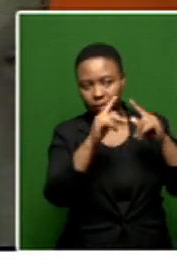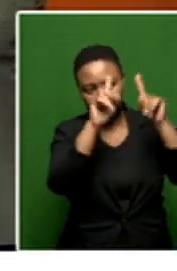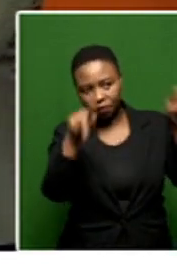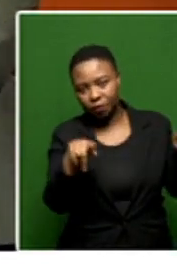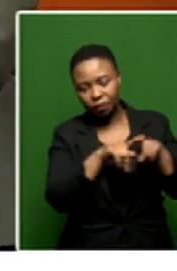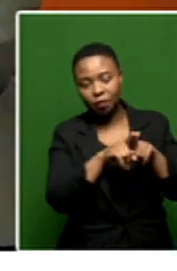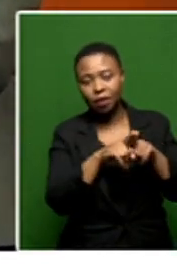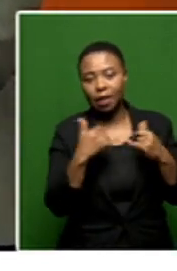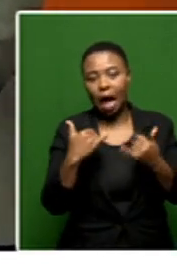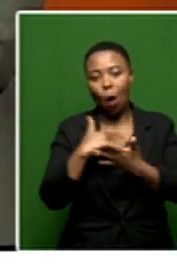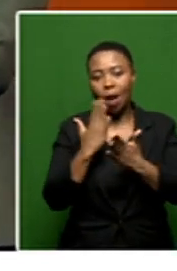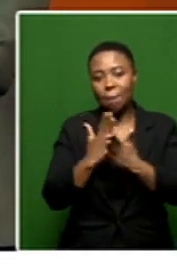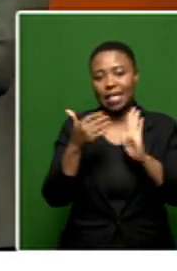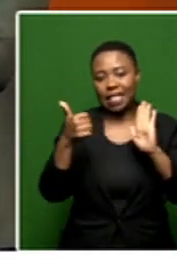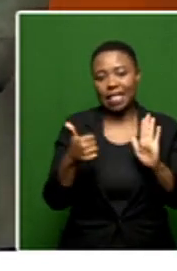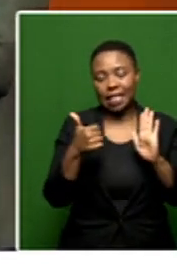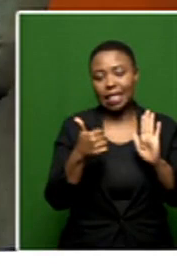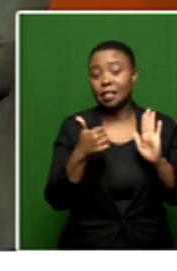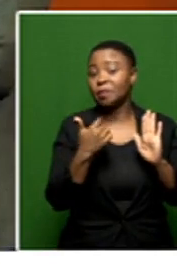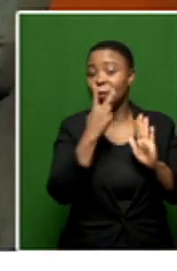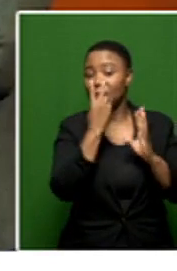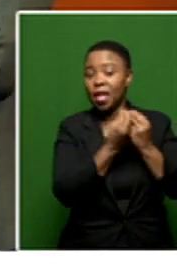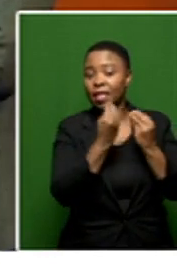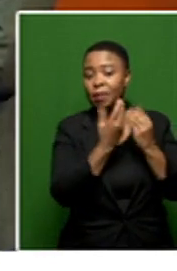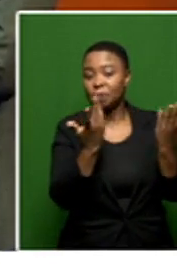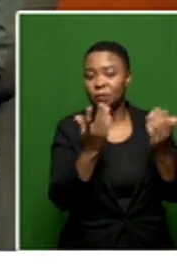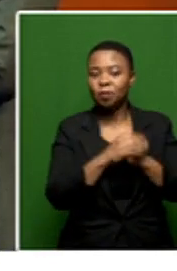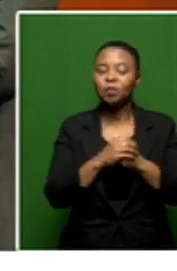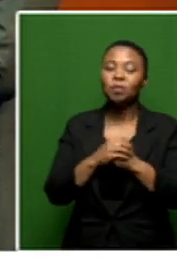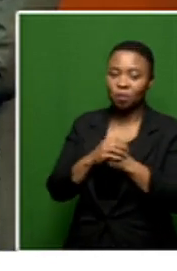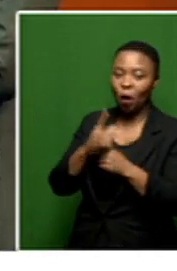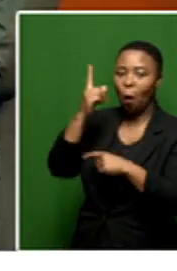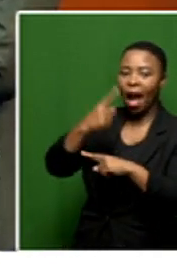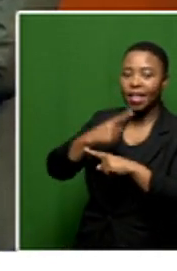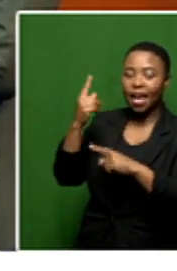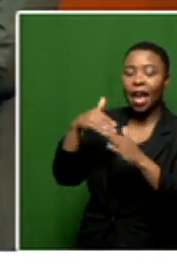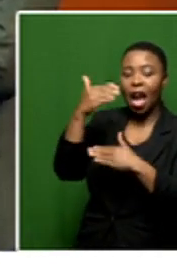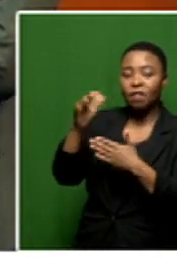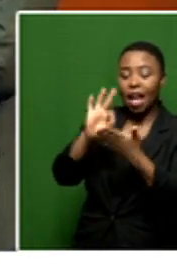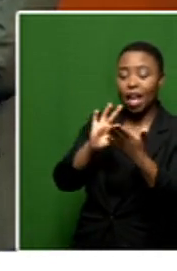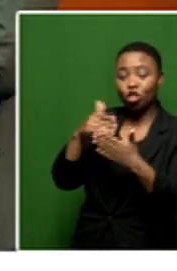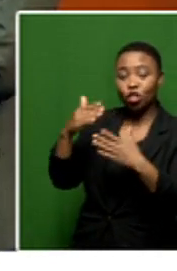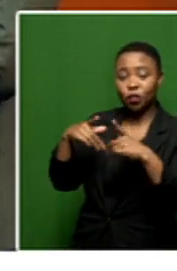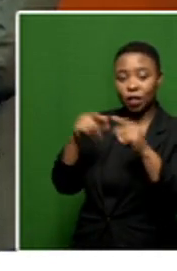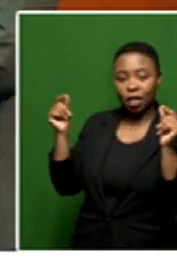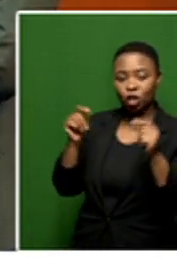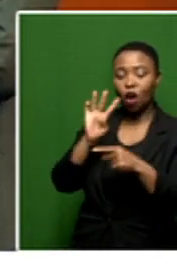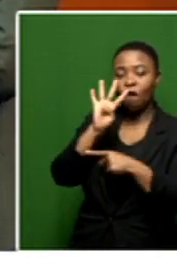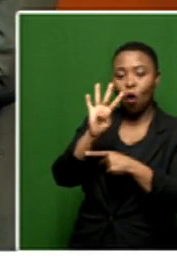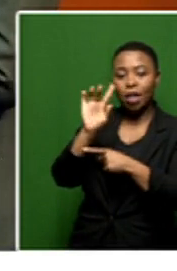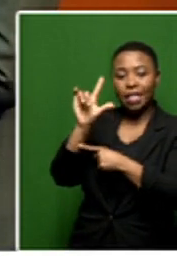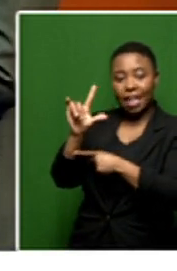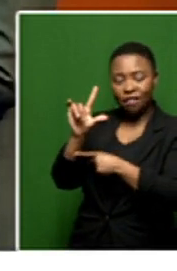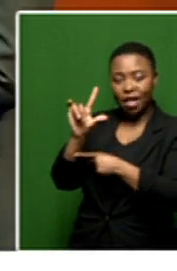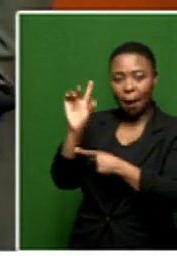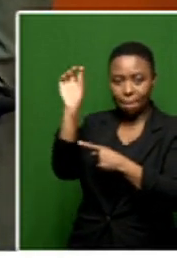point? 6:15, how are things looking? Well, we're obviously one day after elections have been concluded. 47% of